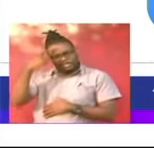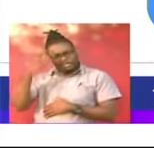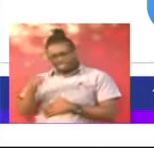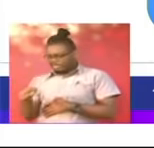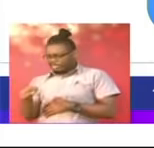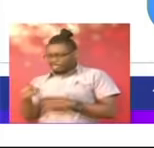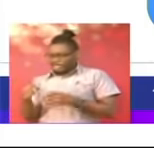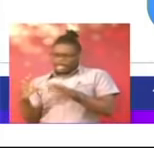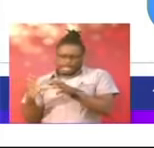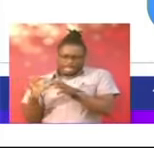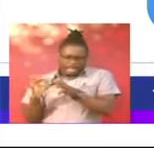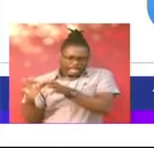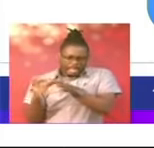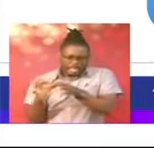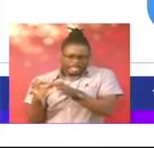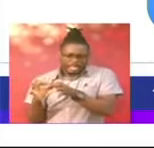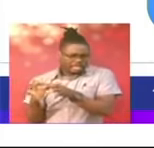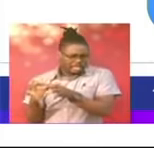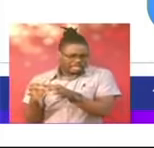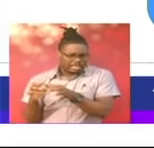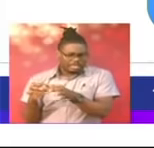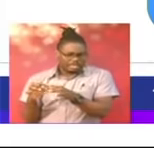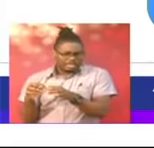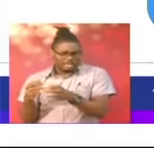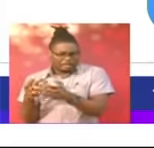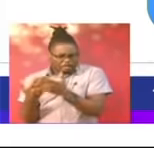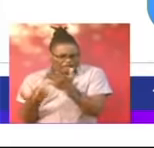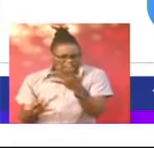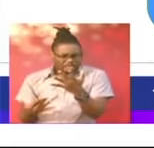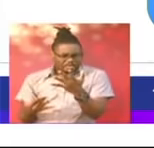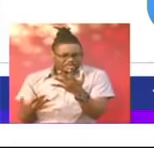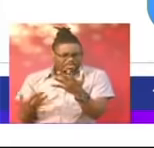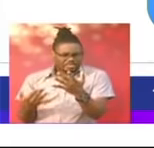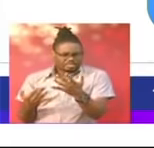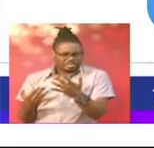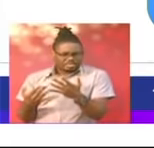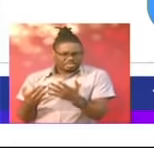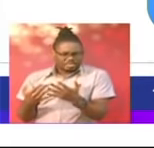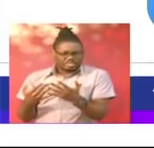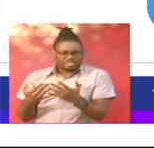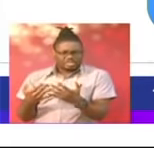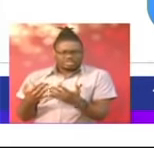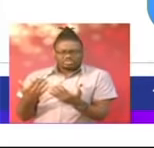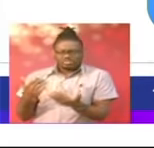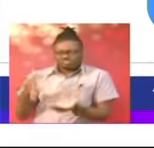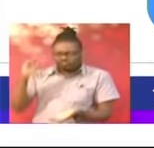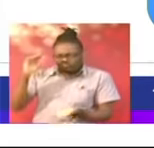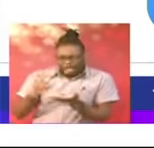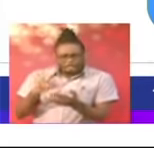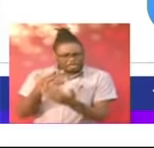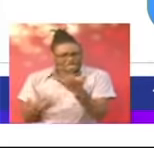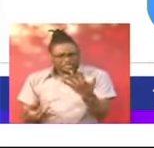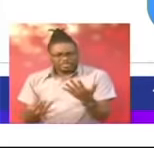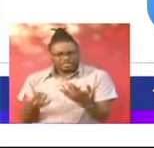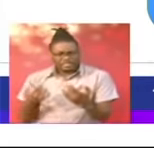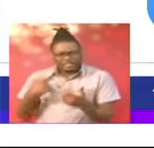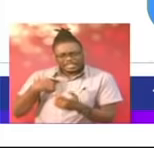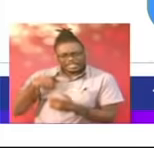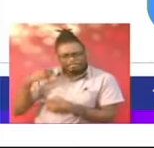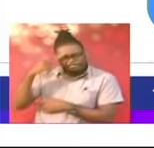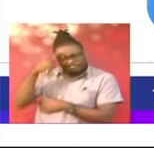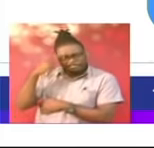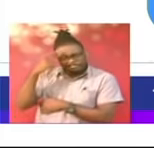in platelet blood count. If there's any link or any concern should